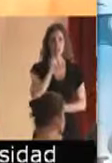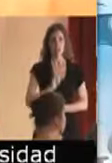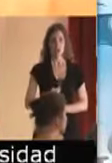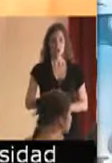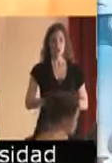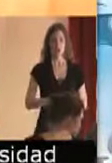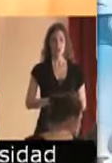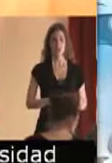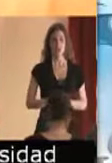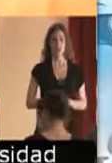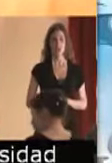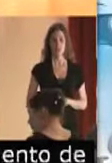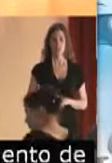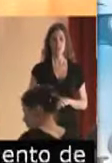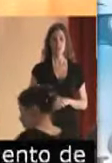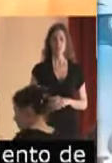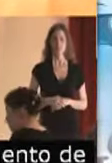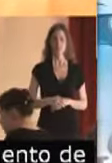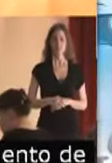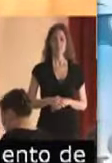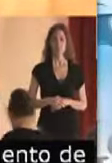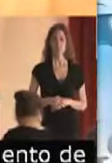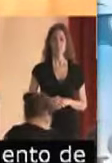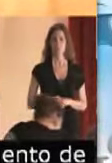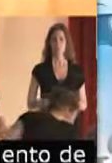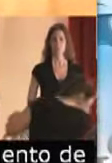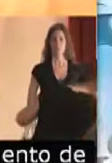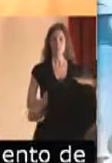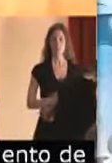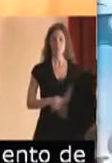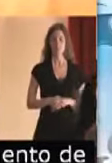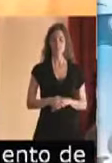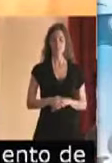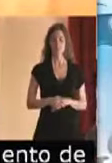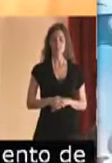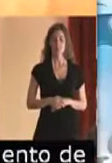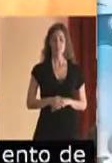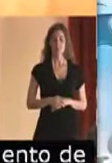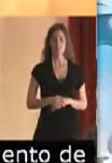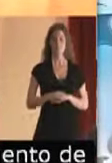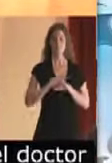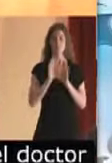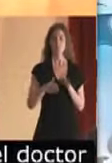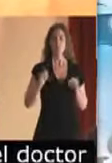Universidad de Carlos III Madrid in the electronics department.